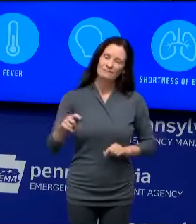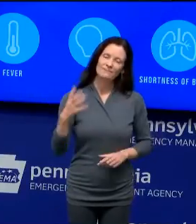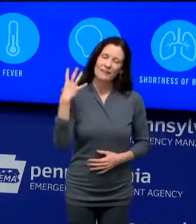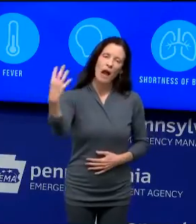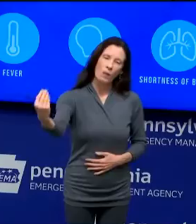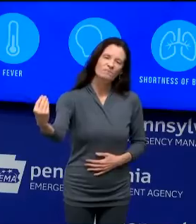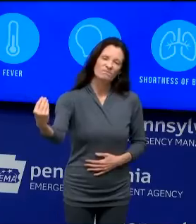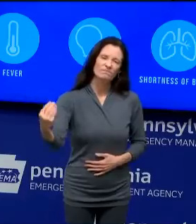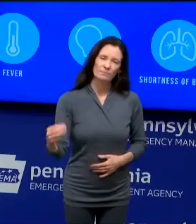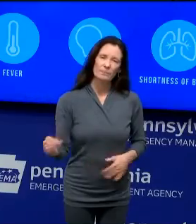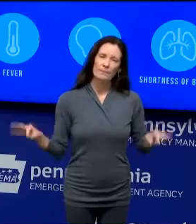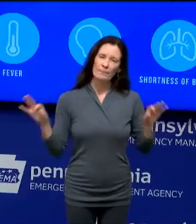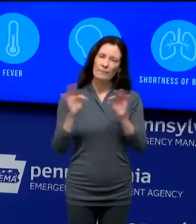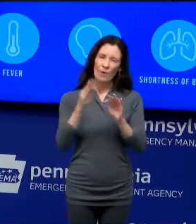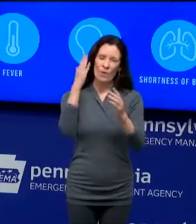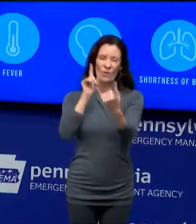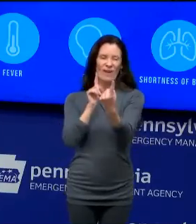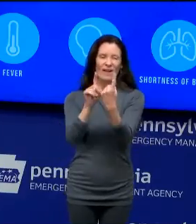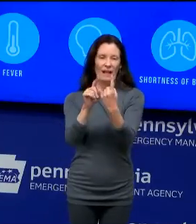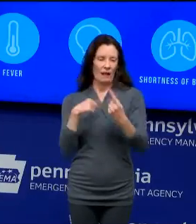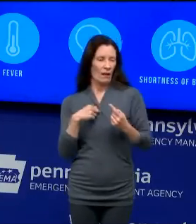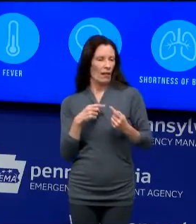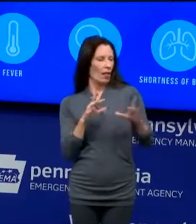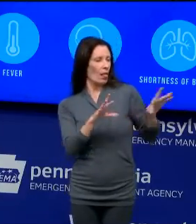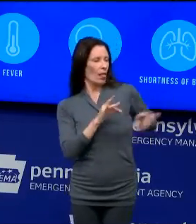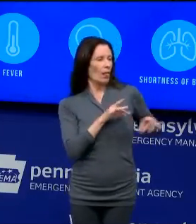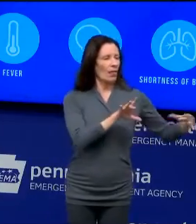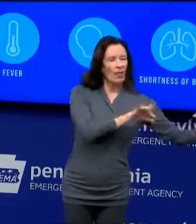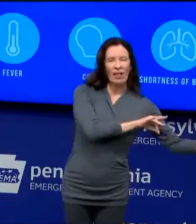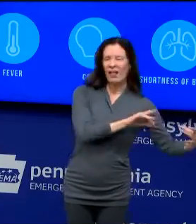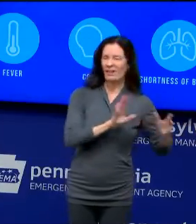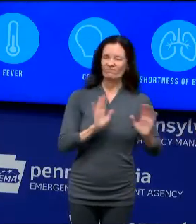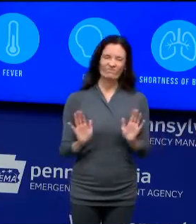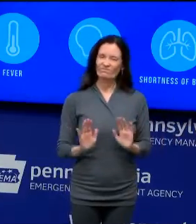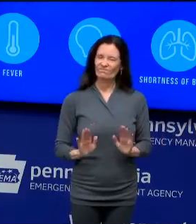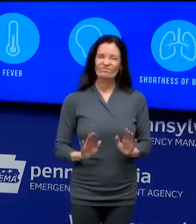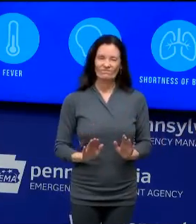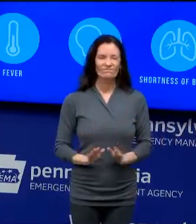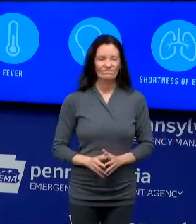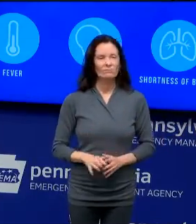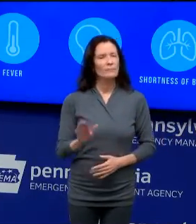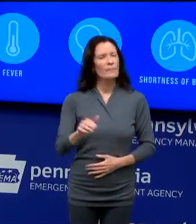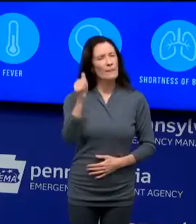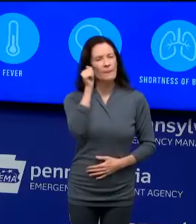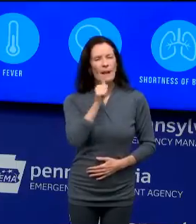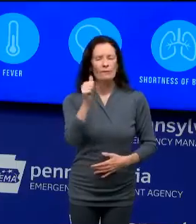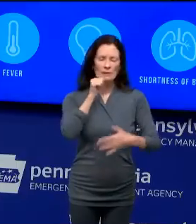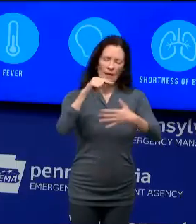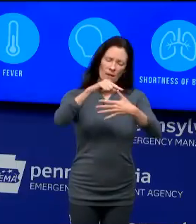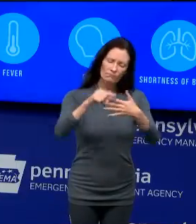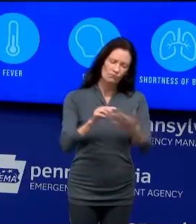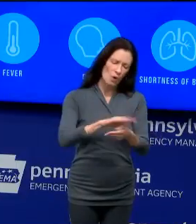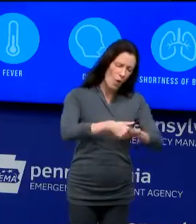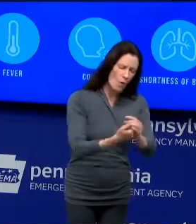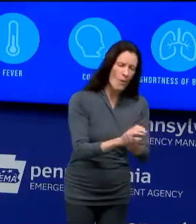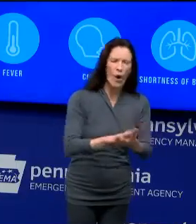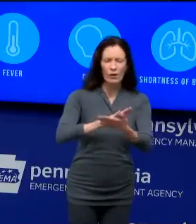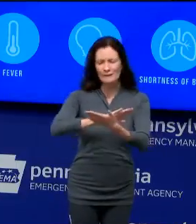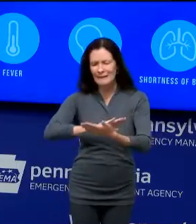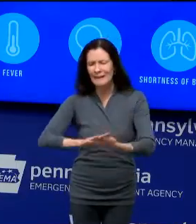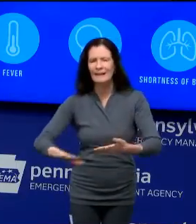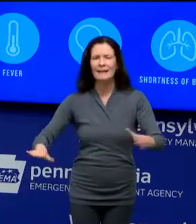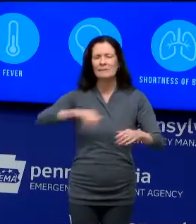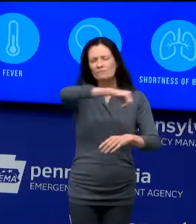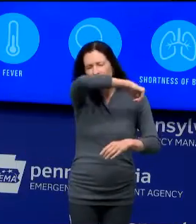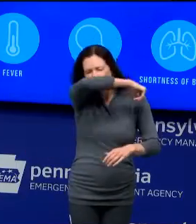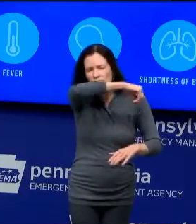others. These everyday prevention measures are so important and can help slow the spread of